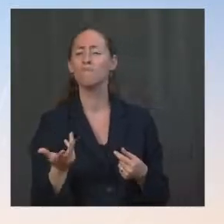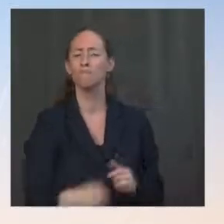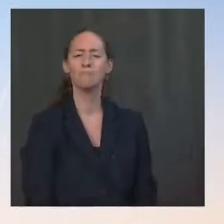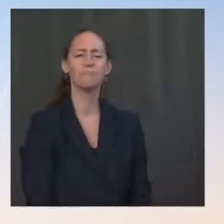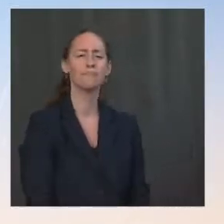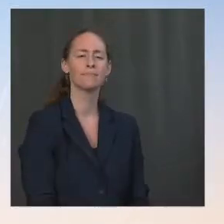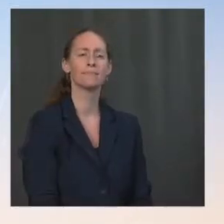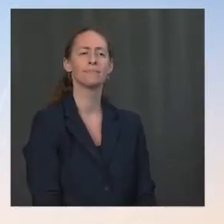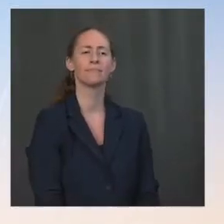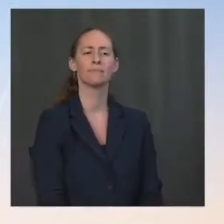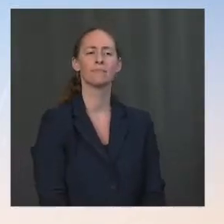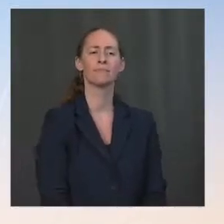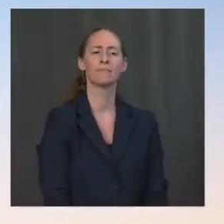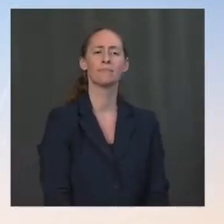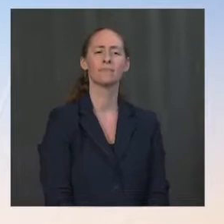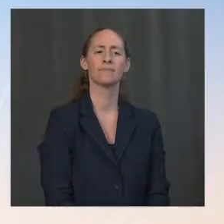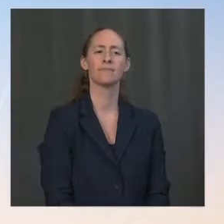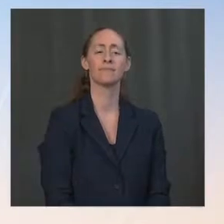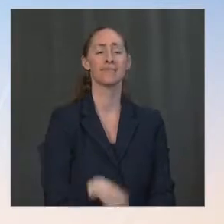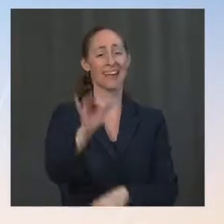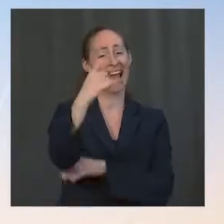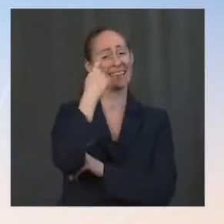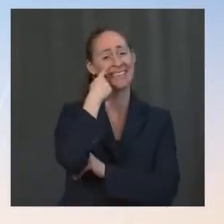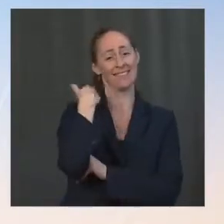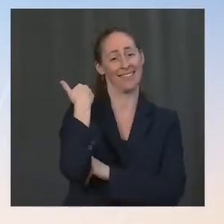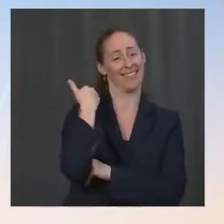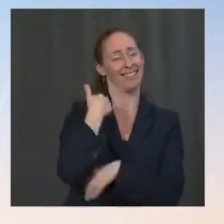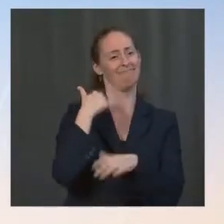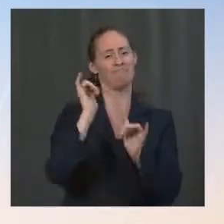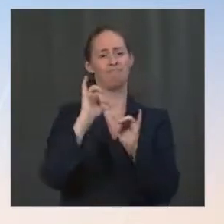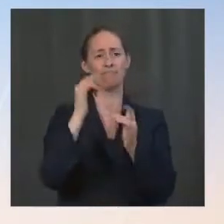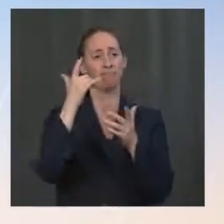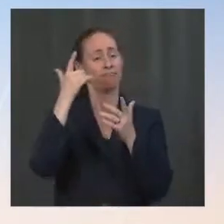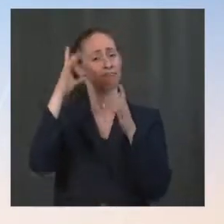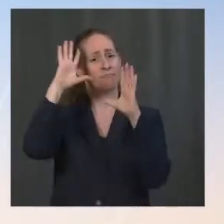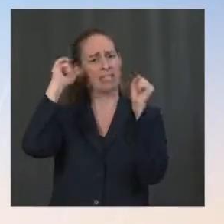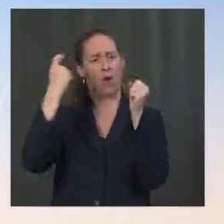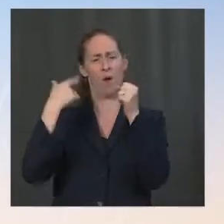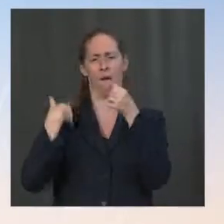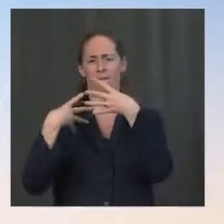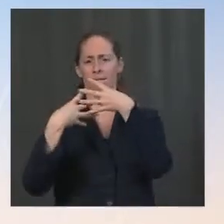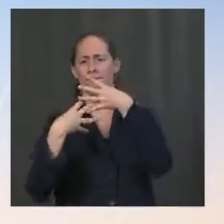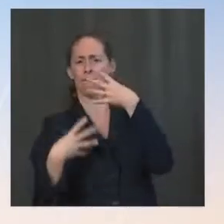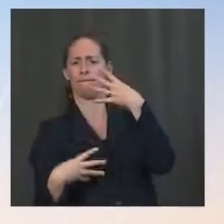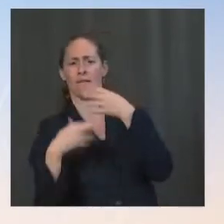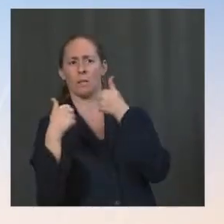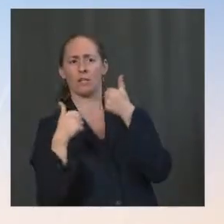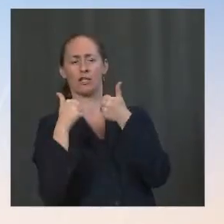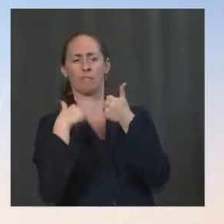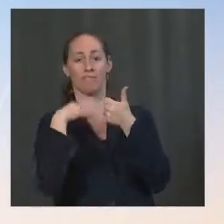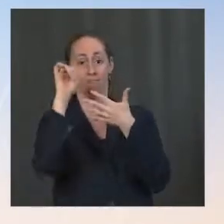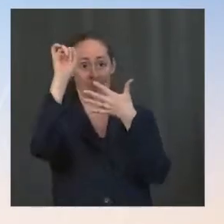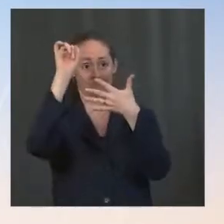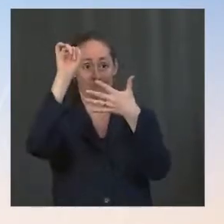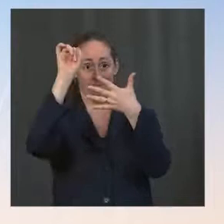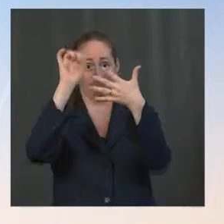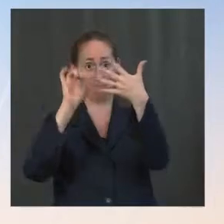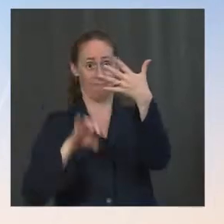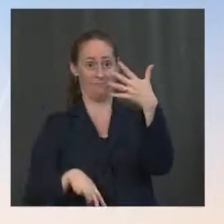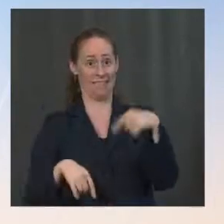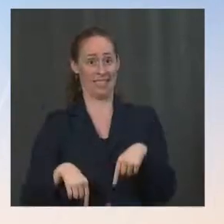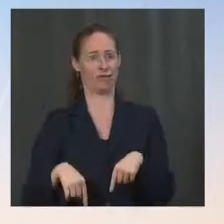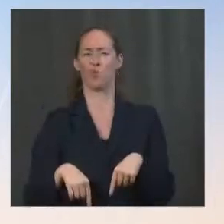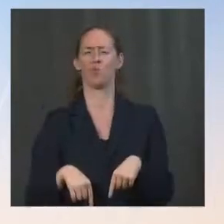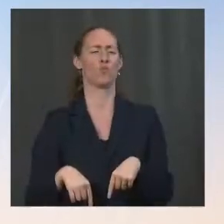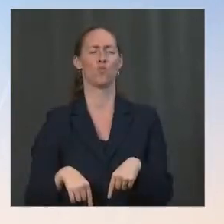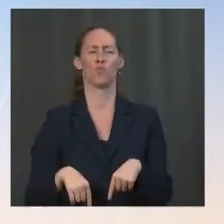any president has a range of options at their disposal. I'm not going to outline those from here, but our first preference and our priority and our focus